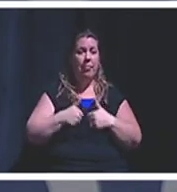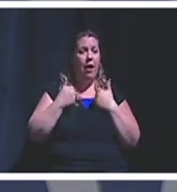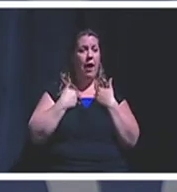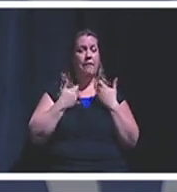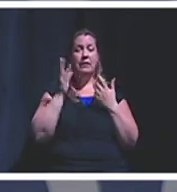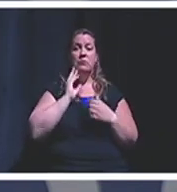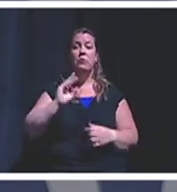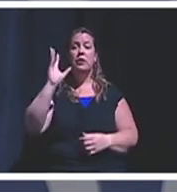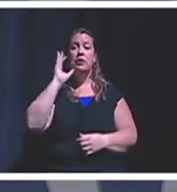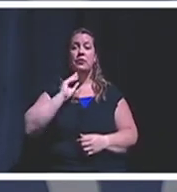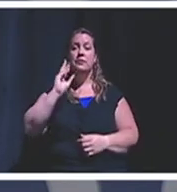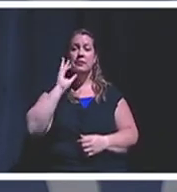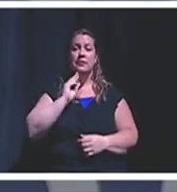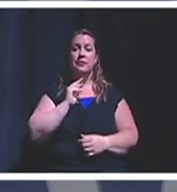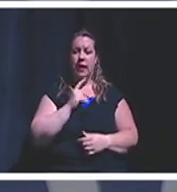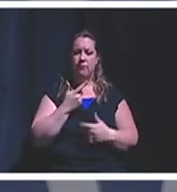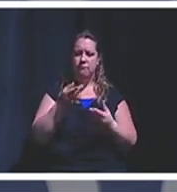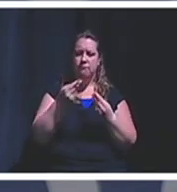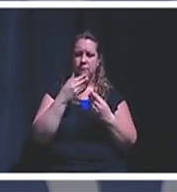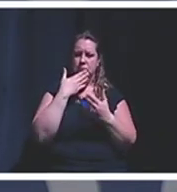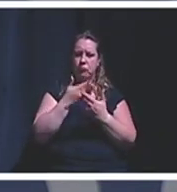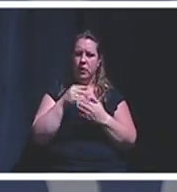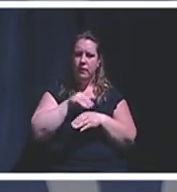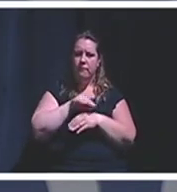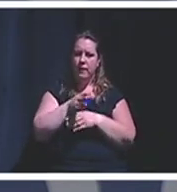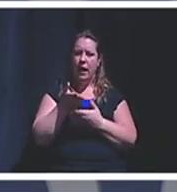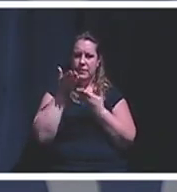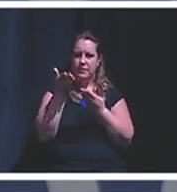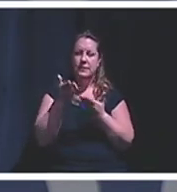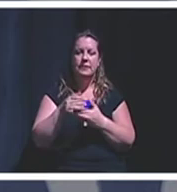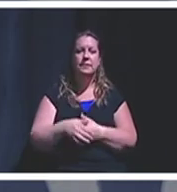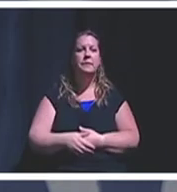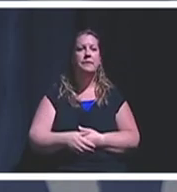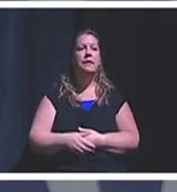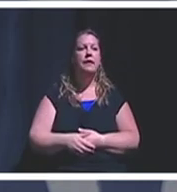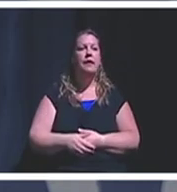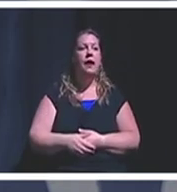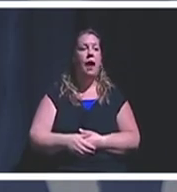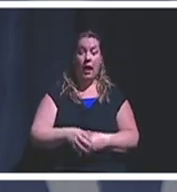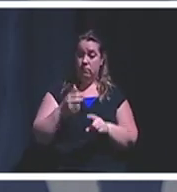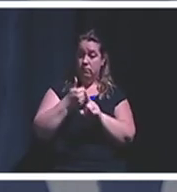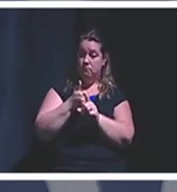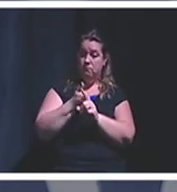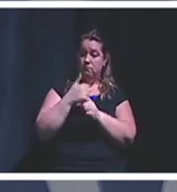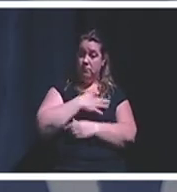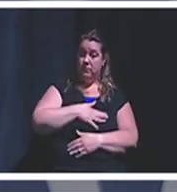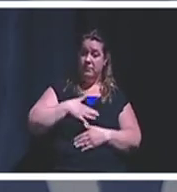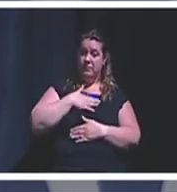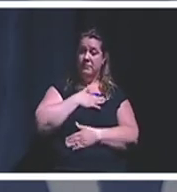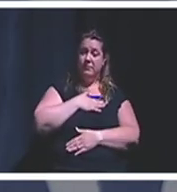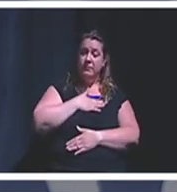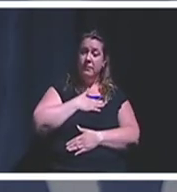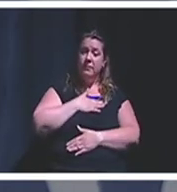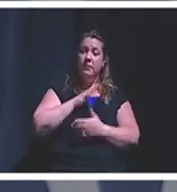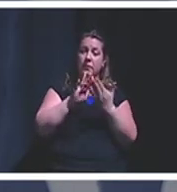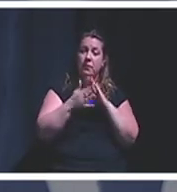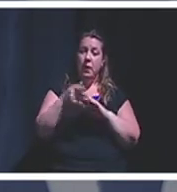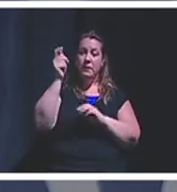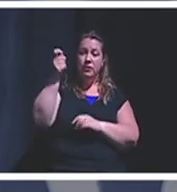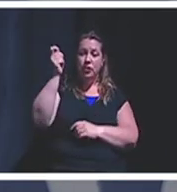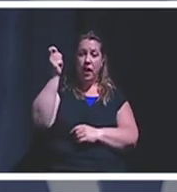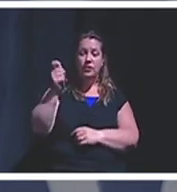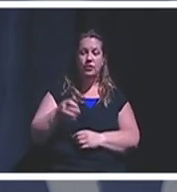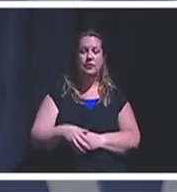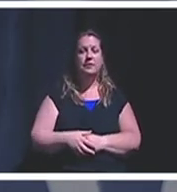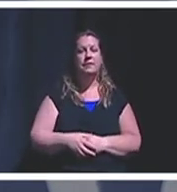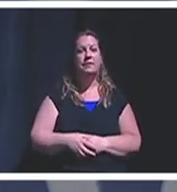and insightful words, and by how much he enjoyed being a judge. I